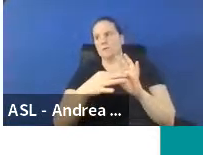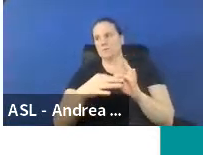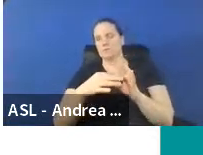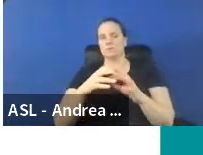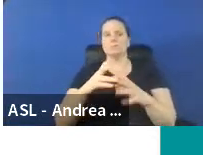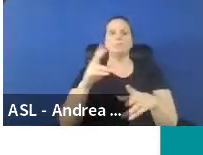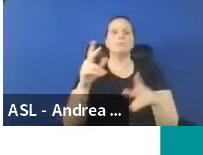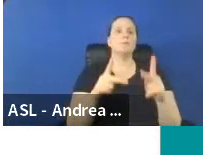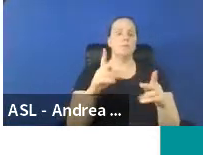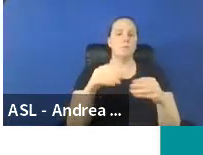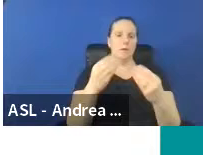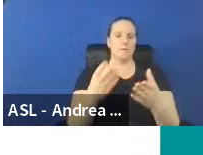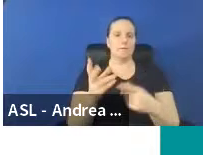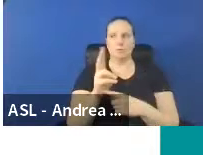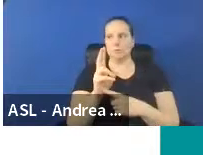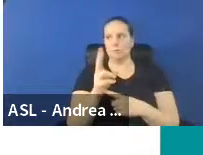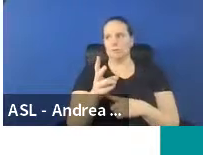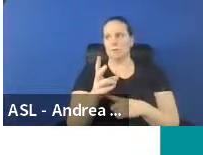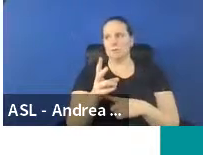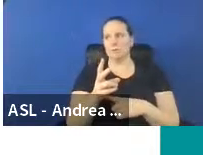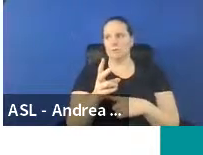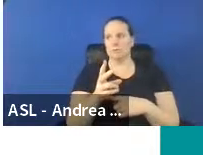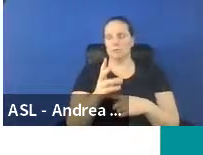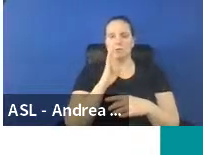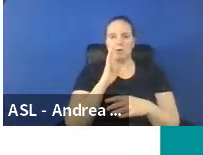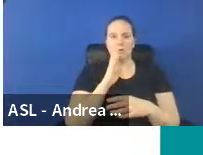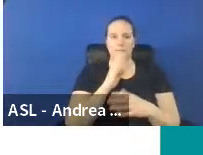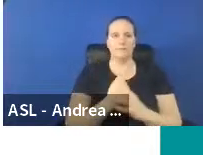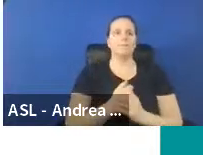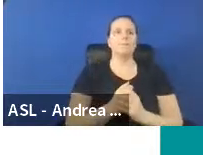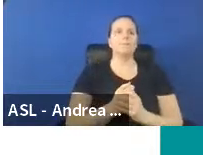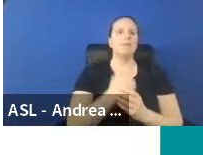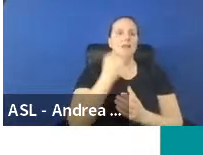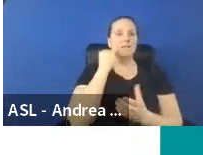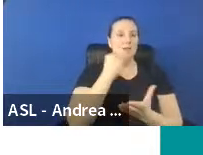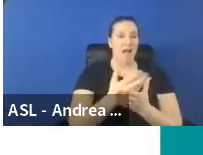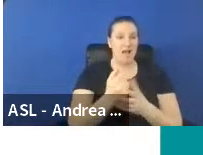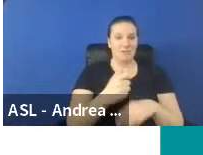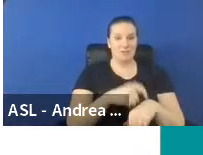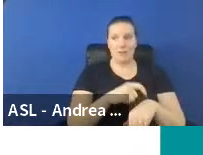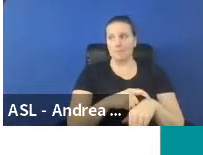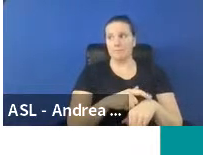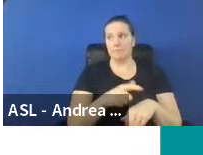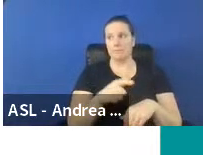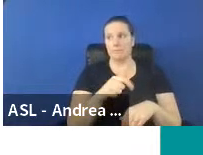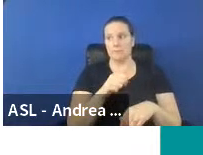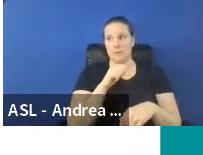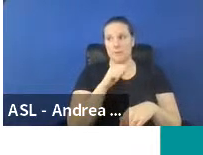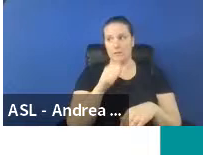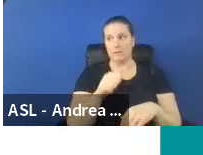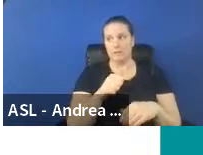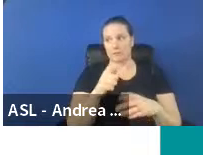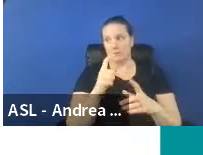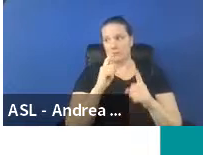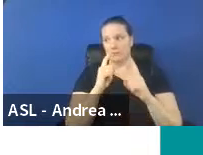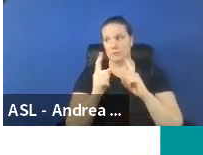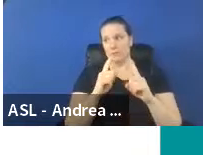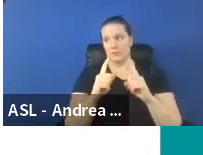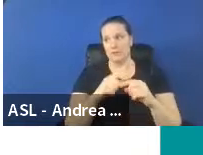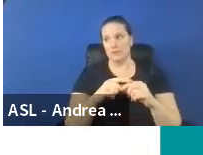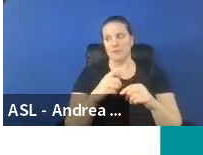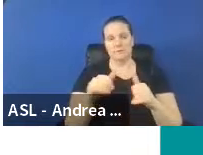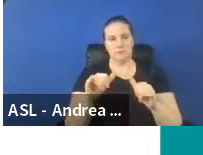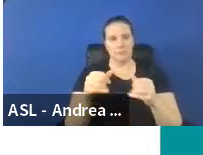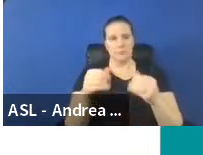Commentators will be given 2 minutes to speak. If we run out of time and you have not had a chance to speak, you can still